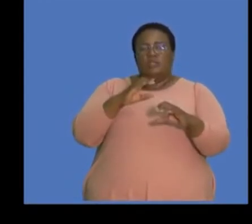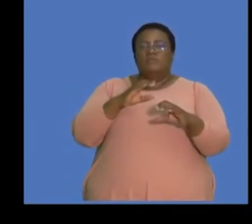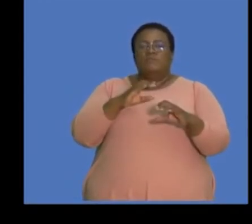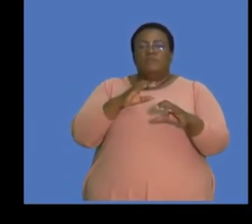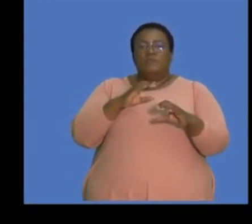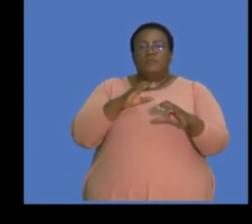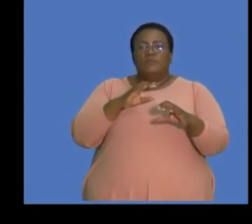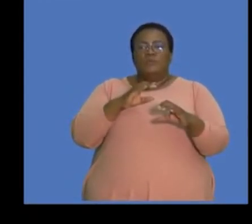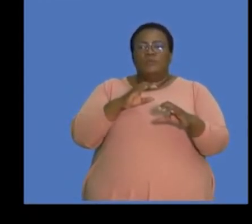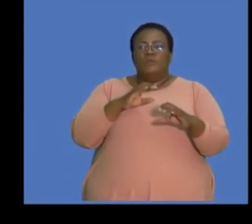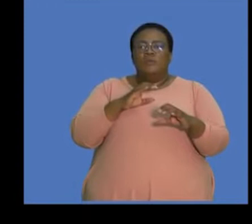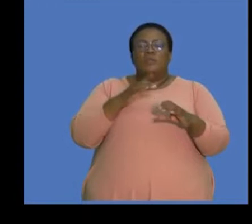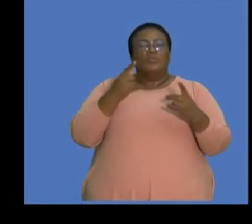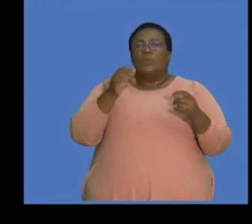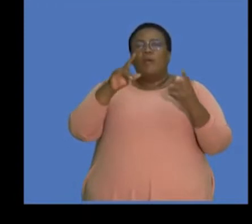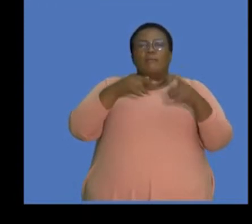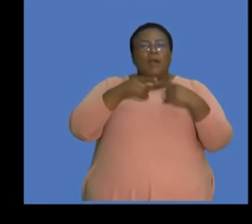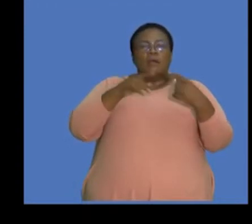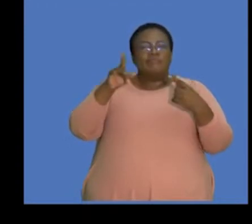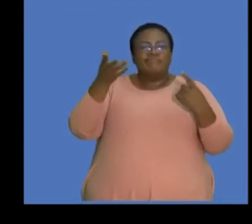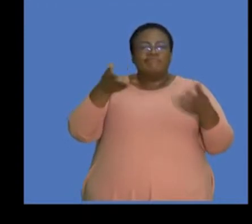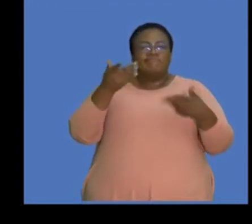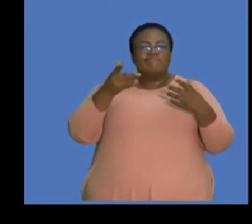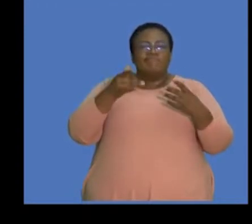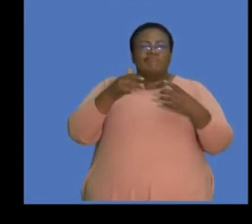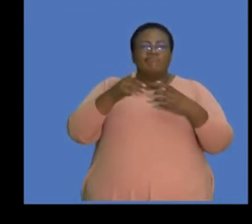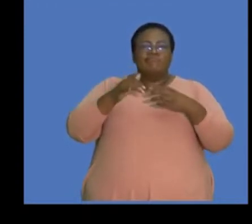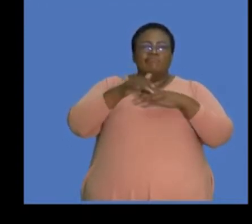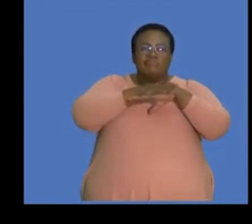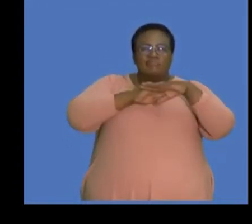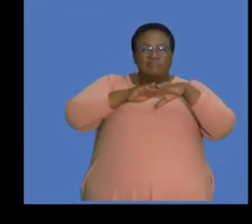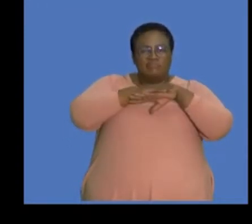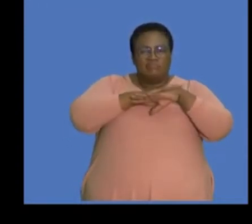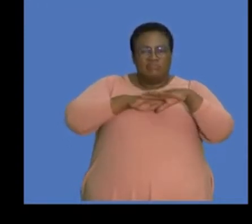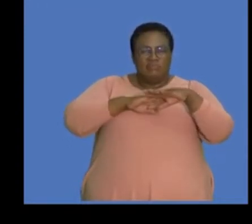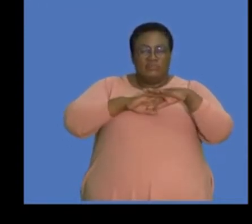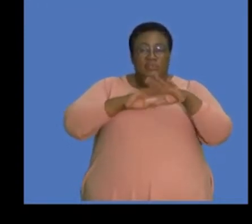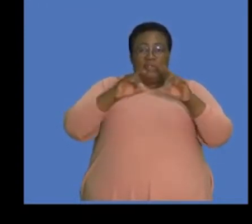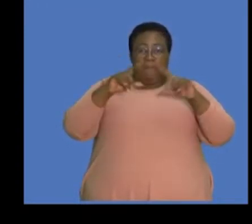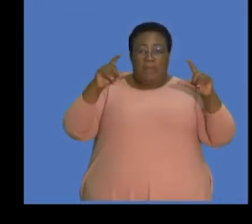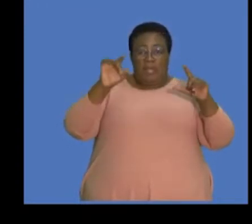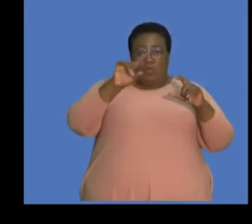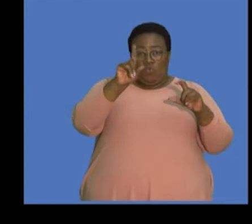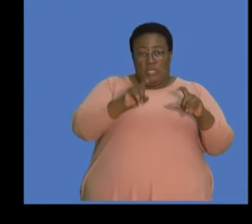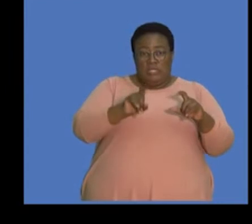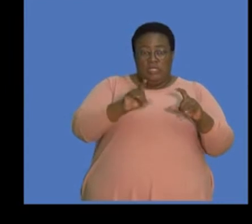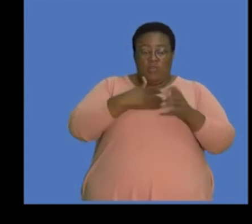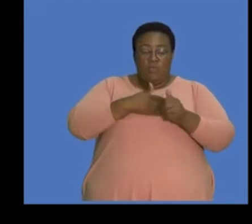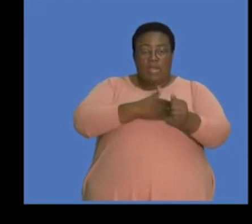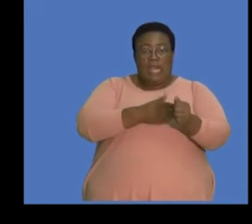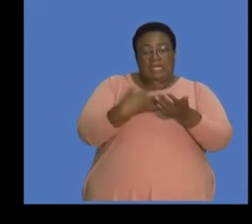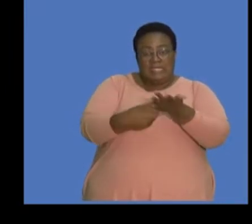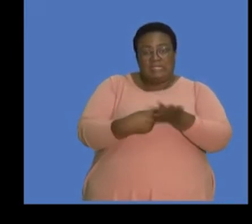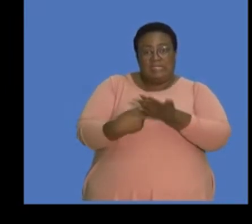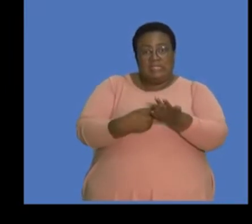terms of the thinking. Okay, so the big question that is going to guide our discussion